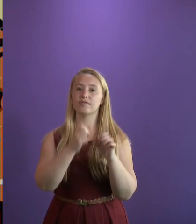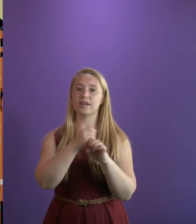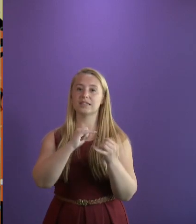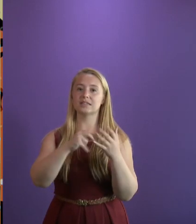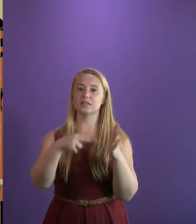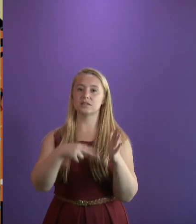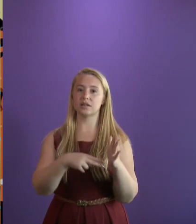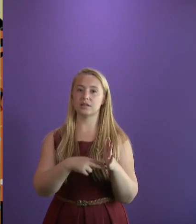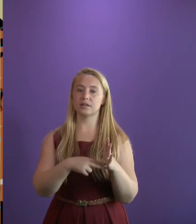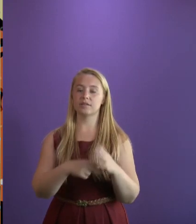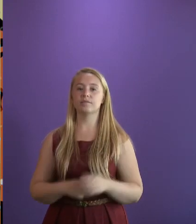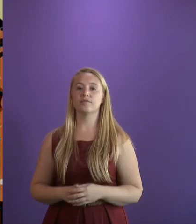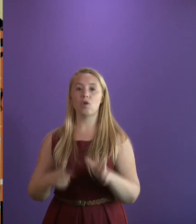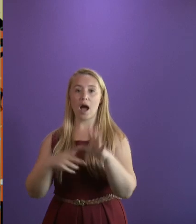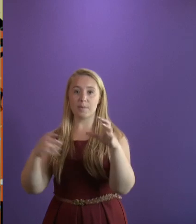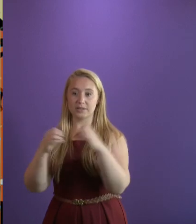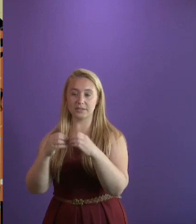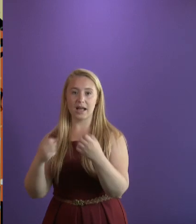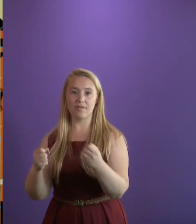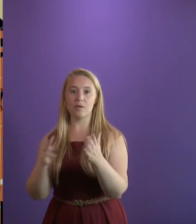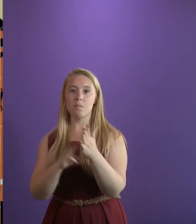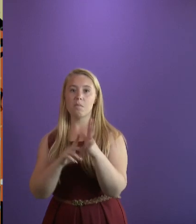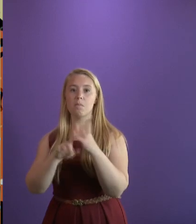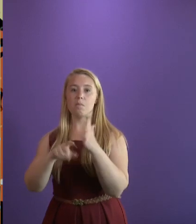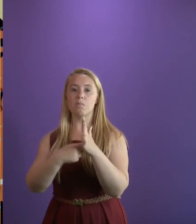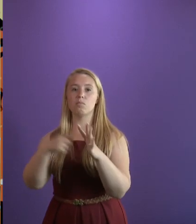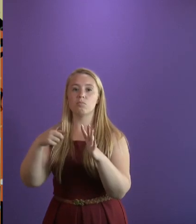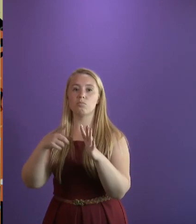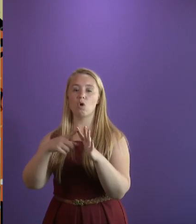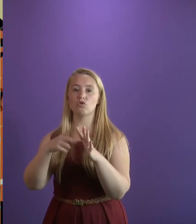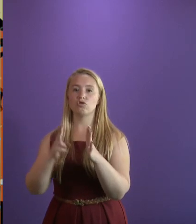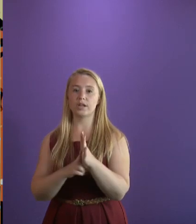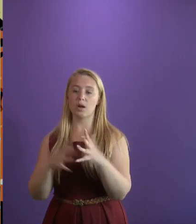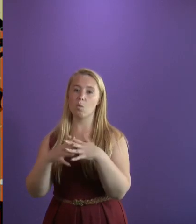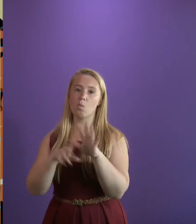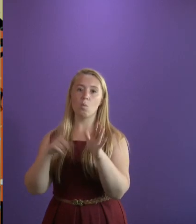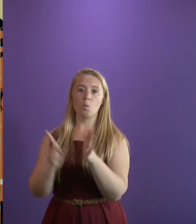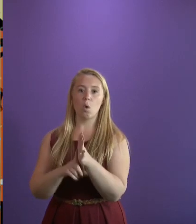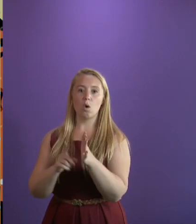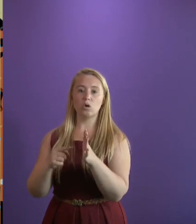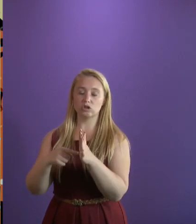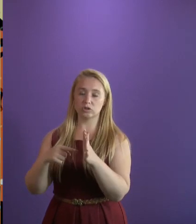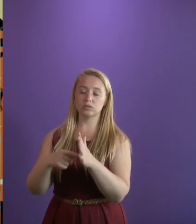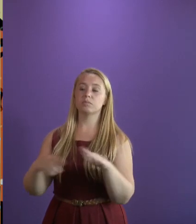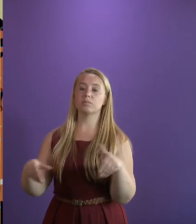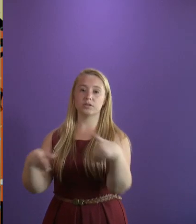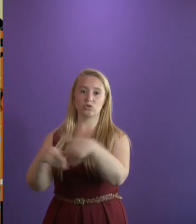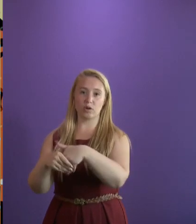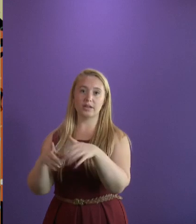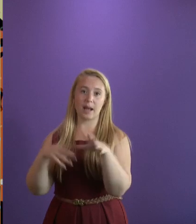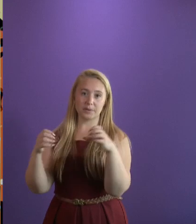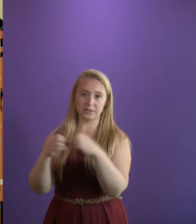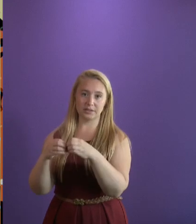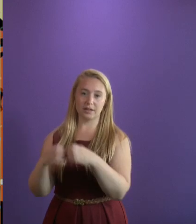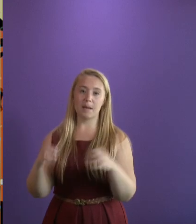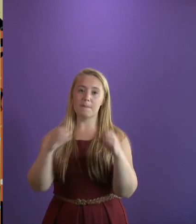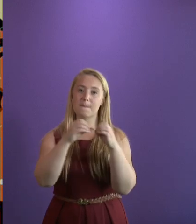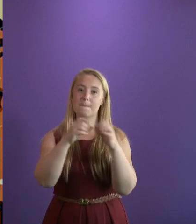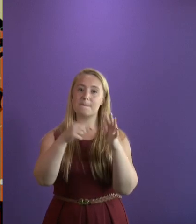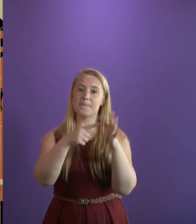Hub, we have Maureen Watt, MSP, who has joined some constituents there. And Beatrice